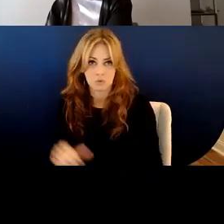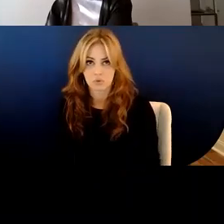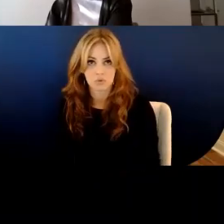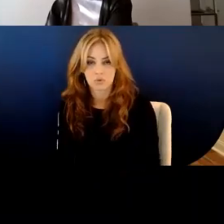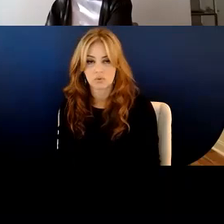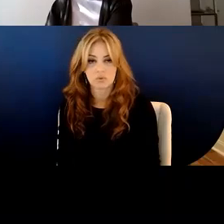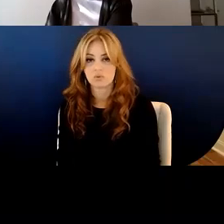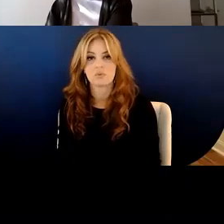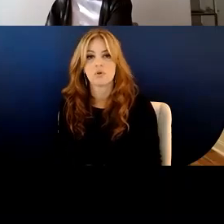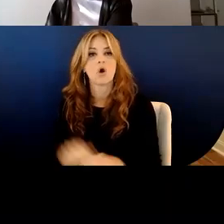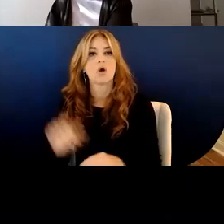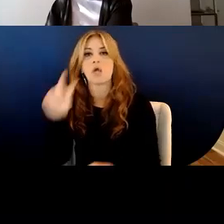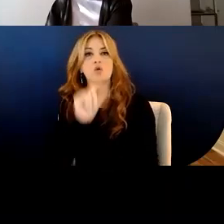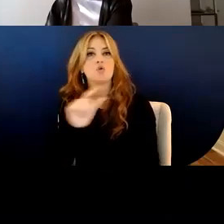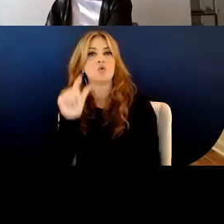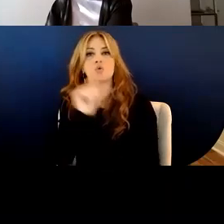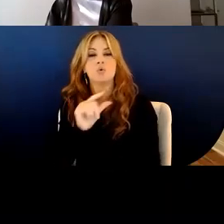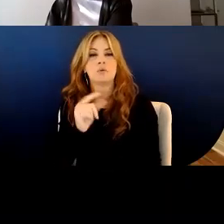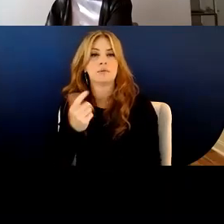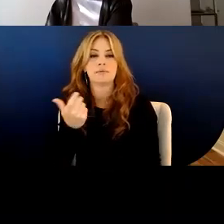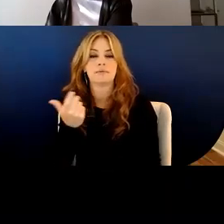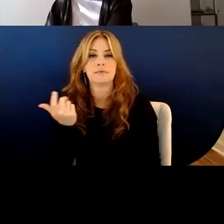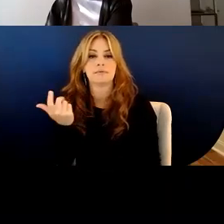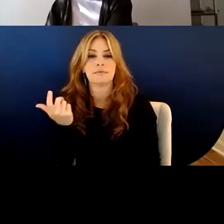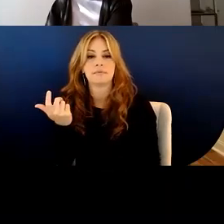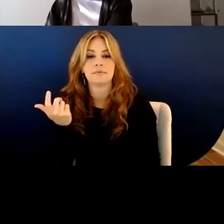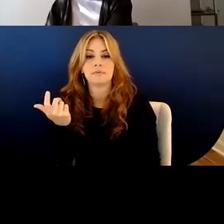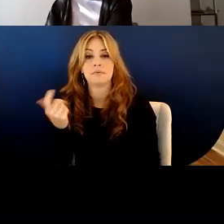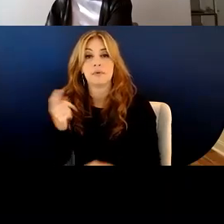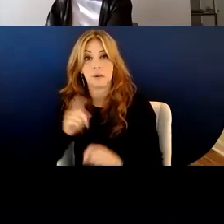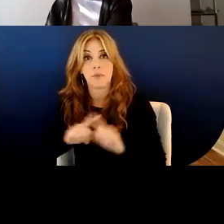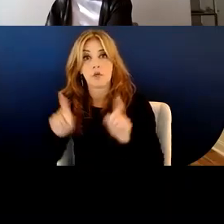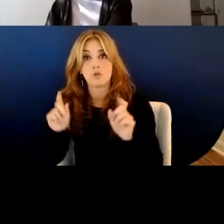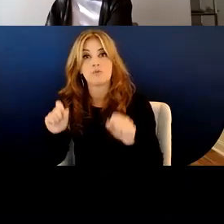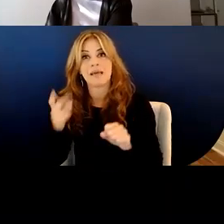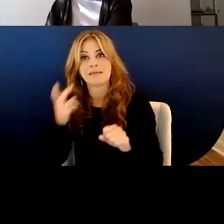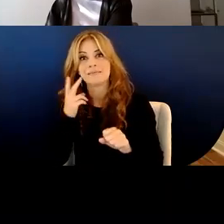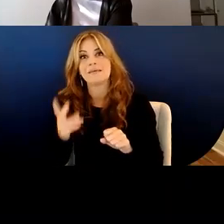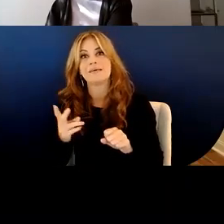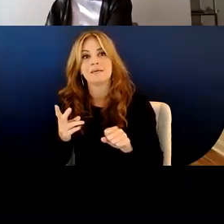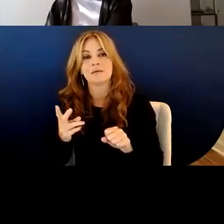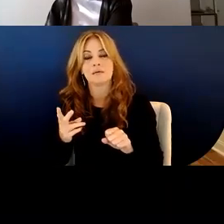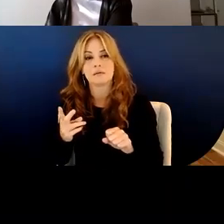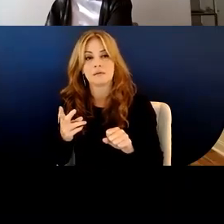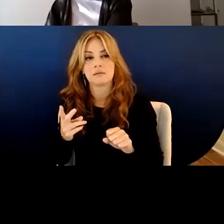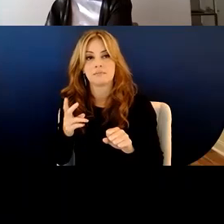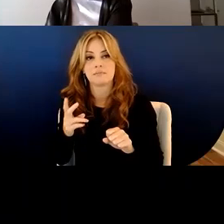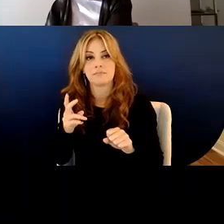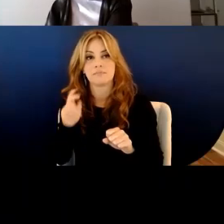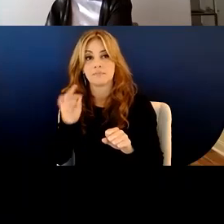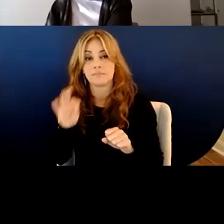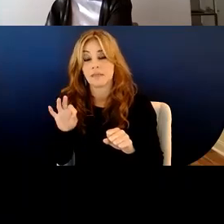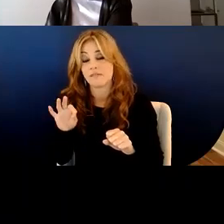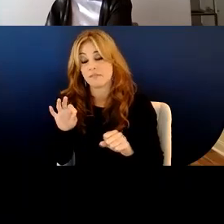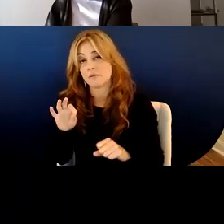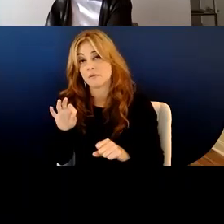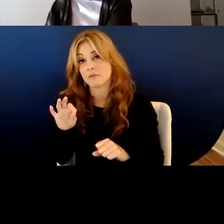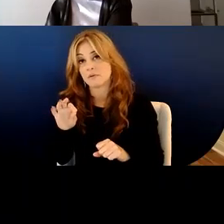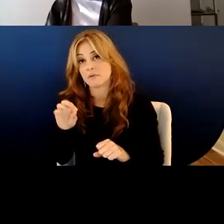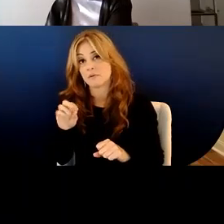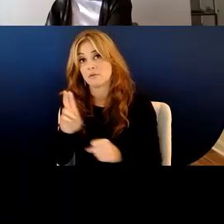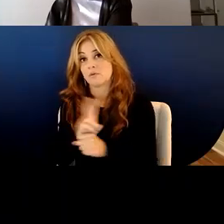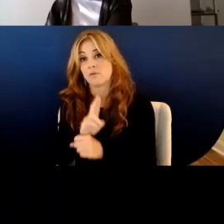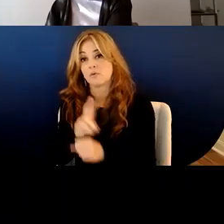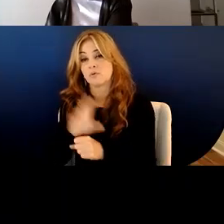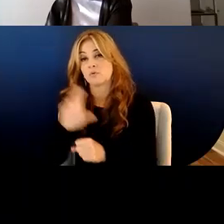a Google search. You will, however, be able to see it. For example, if you use ORCID